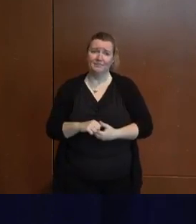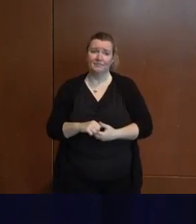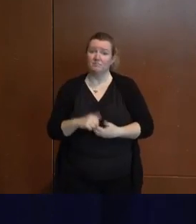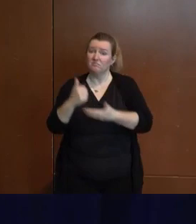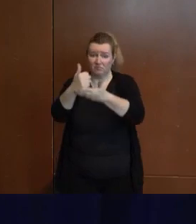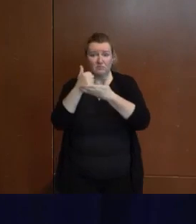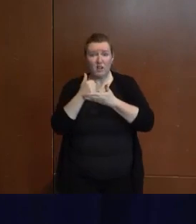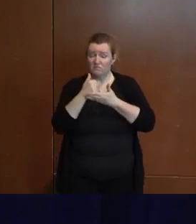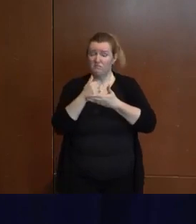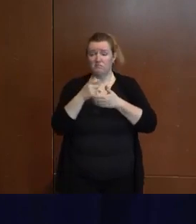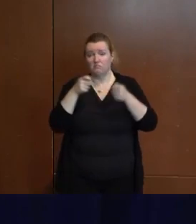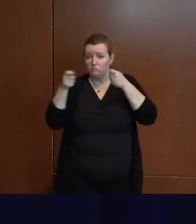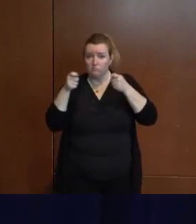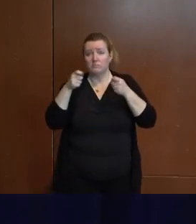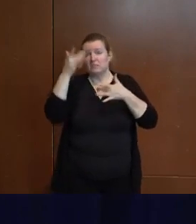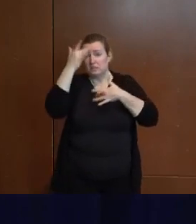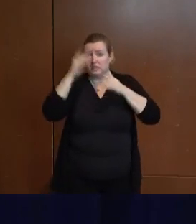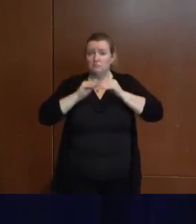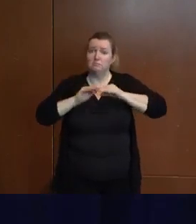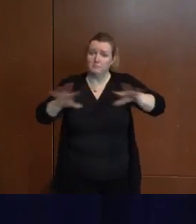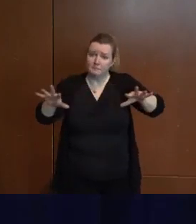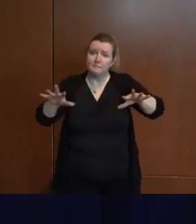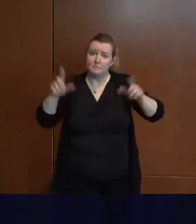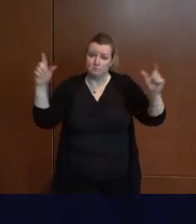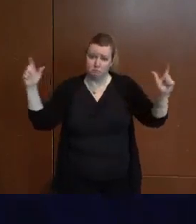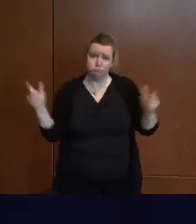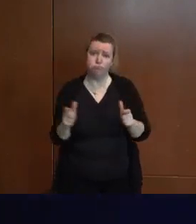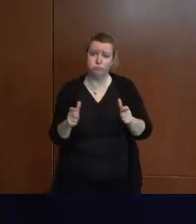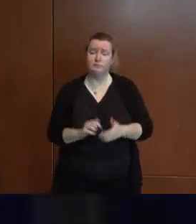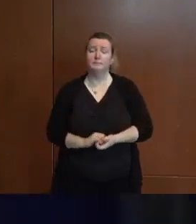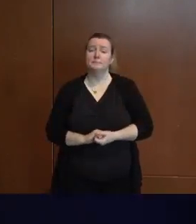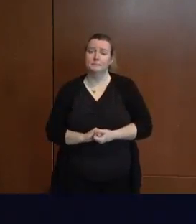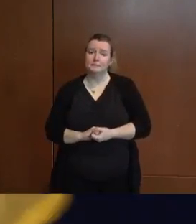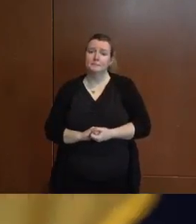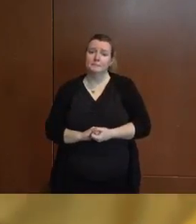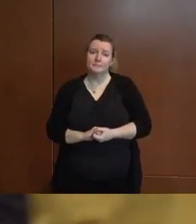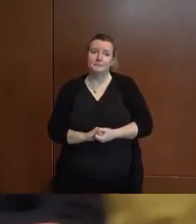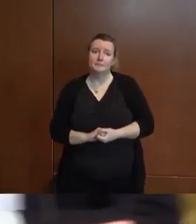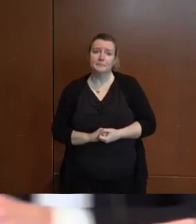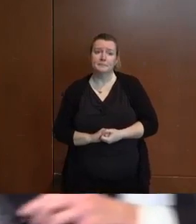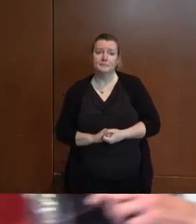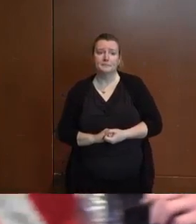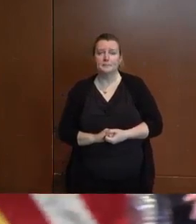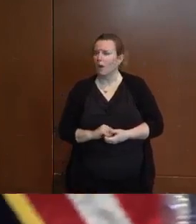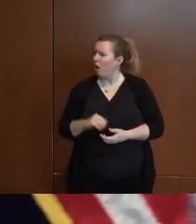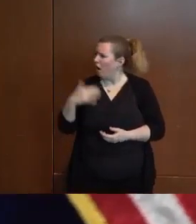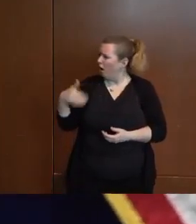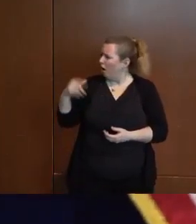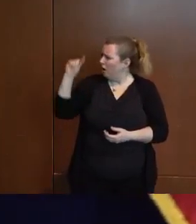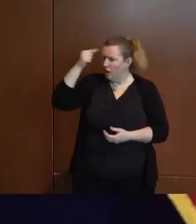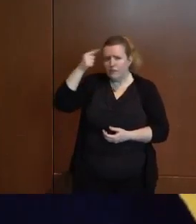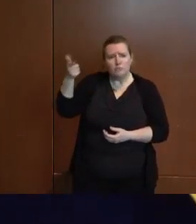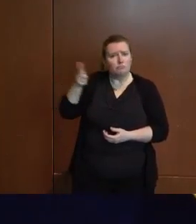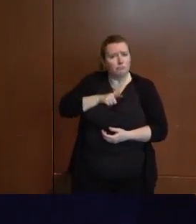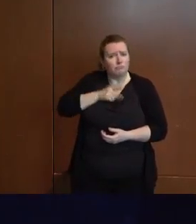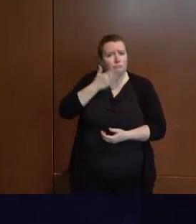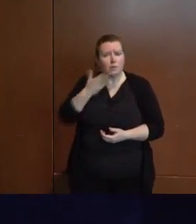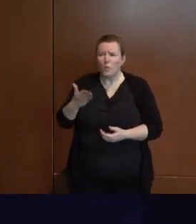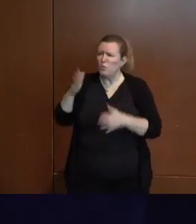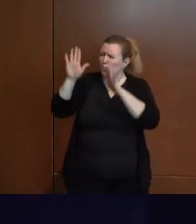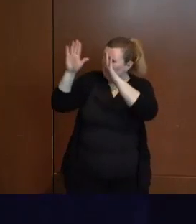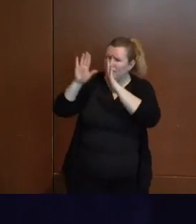serious viral outbreak. Thank you. Catherine, thank you. That was a report with overwhelming good news,